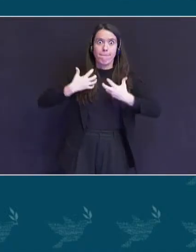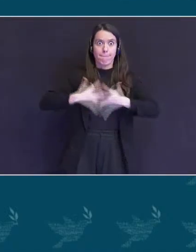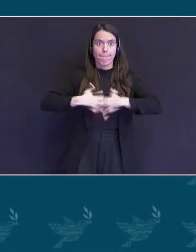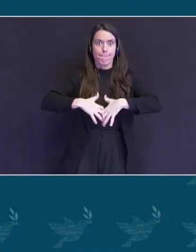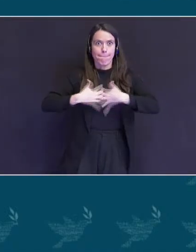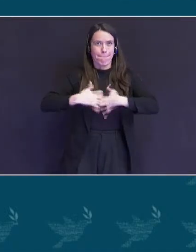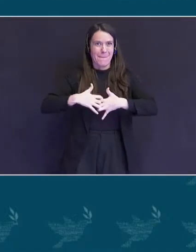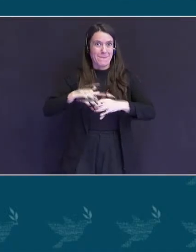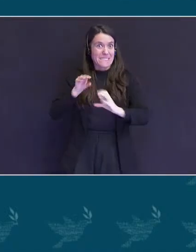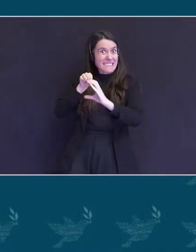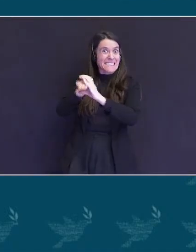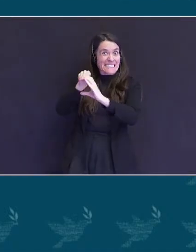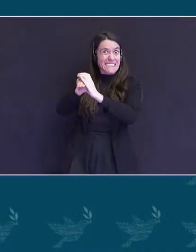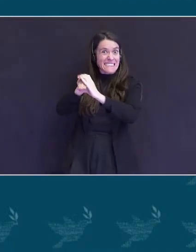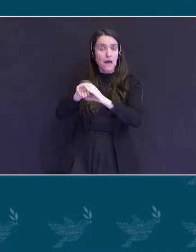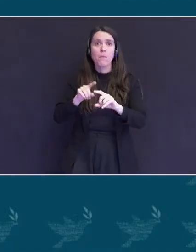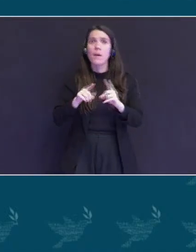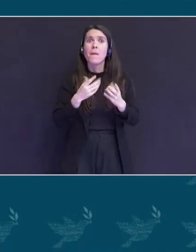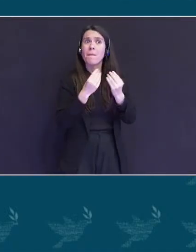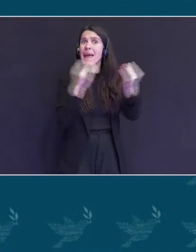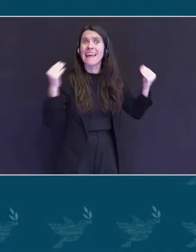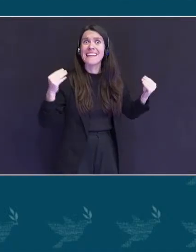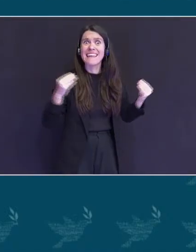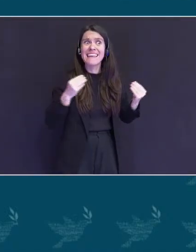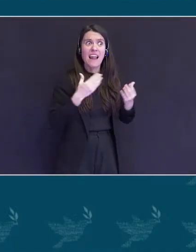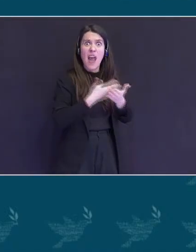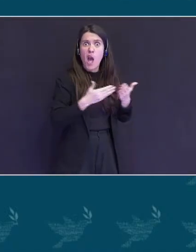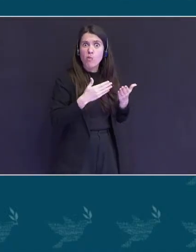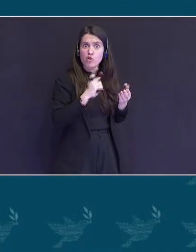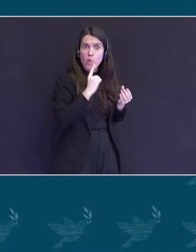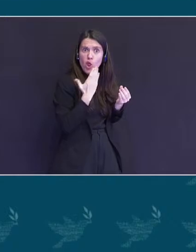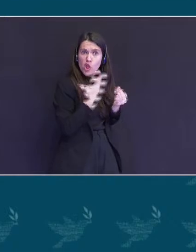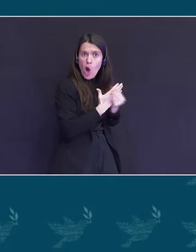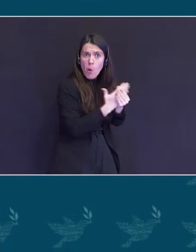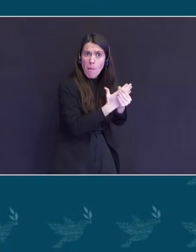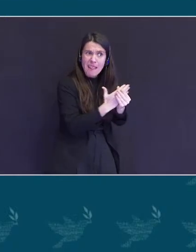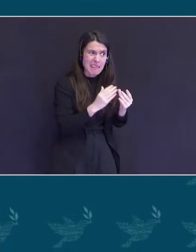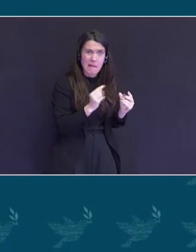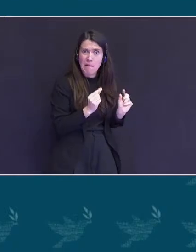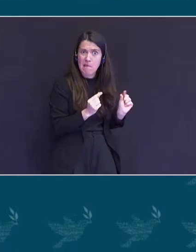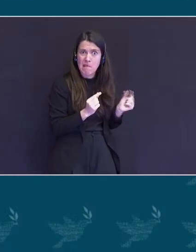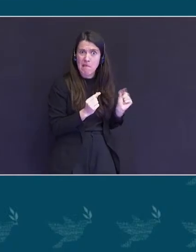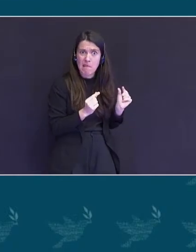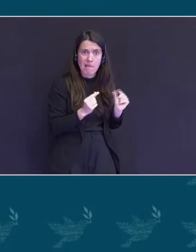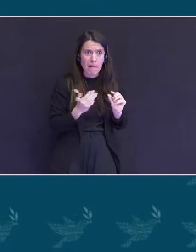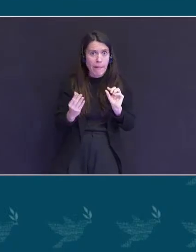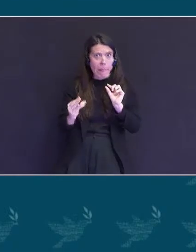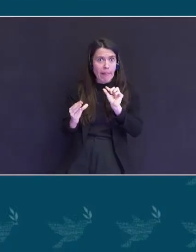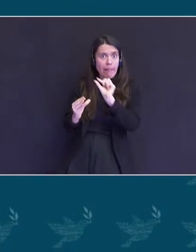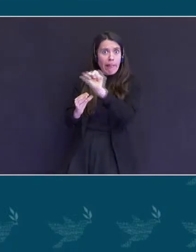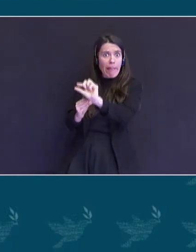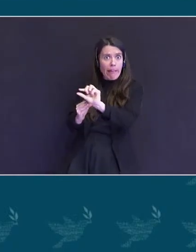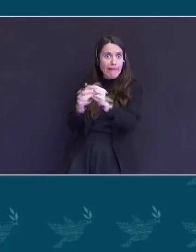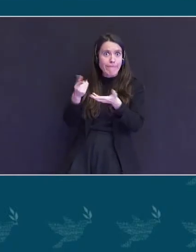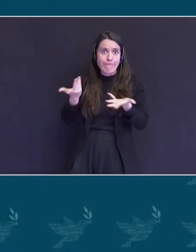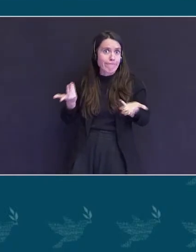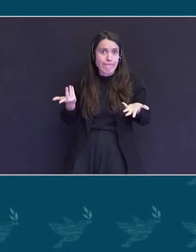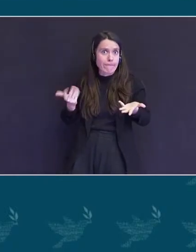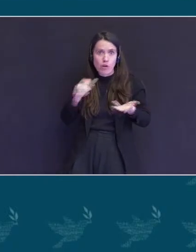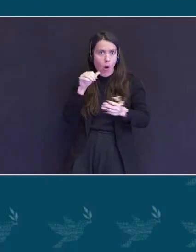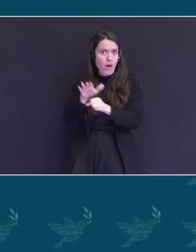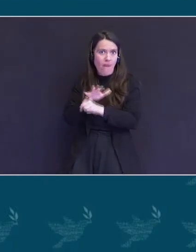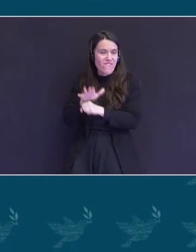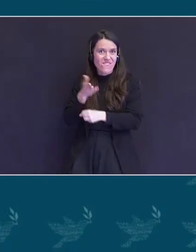only have very under-resourced language, so that's difficult. So that's why we need to find way how